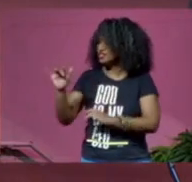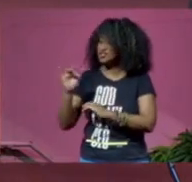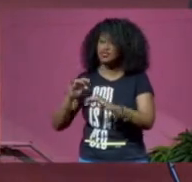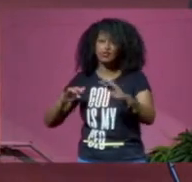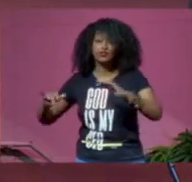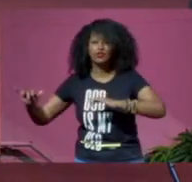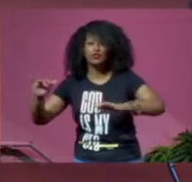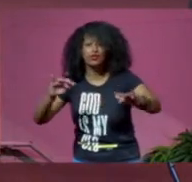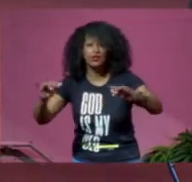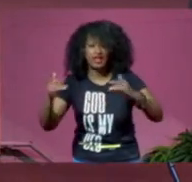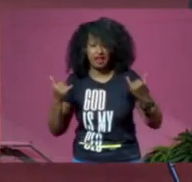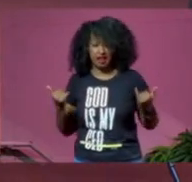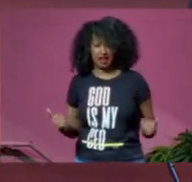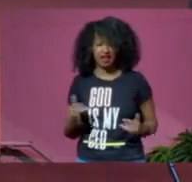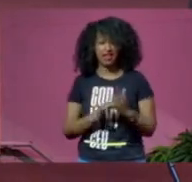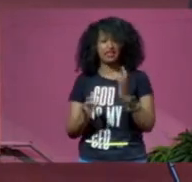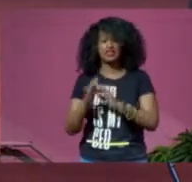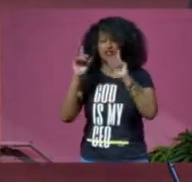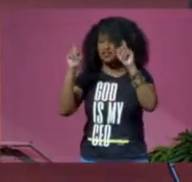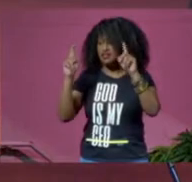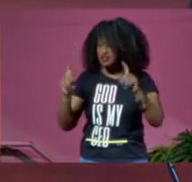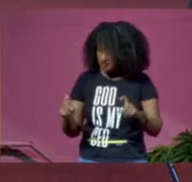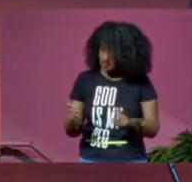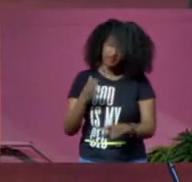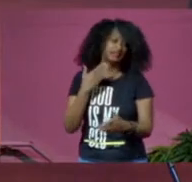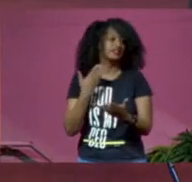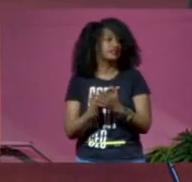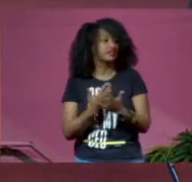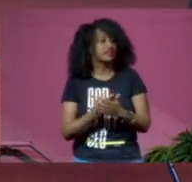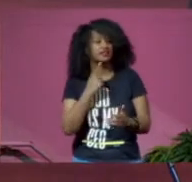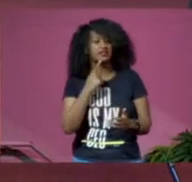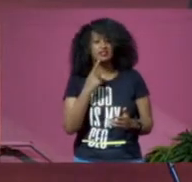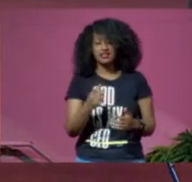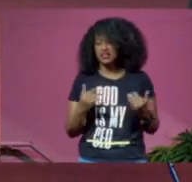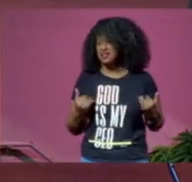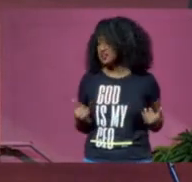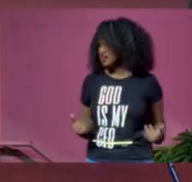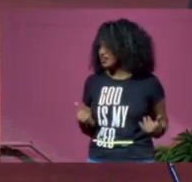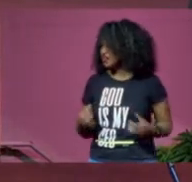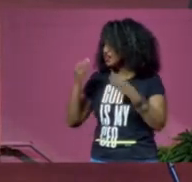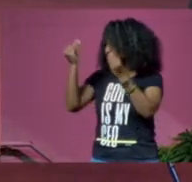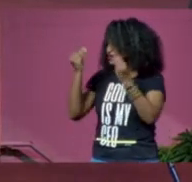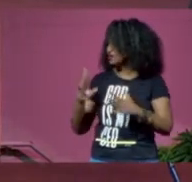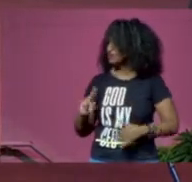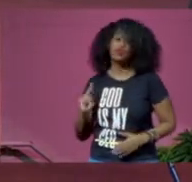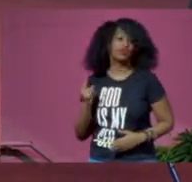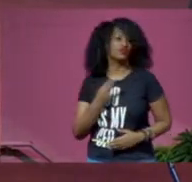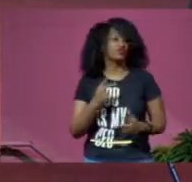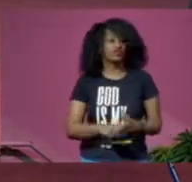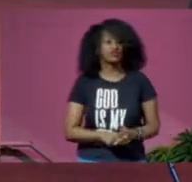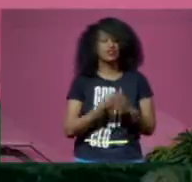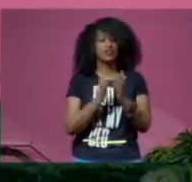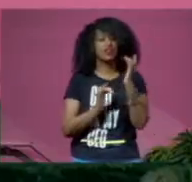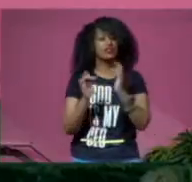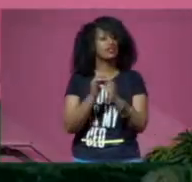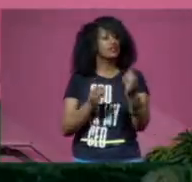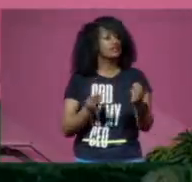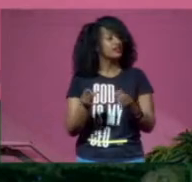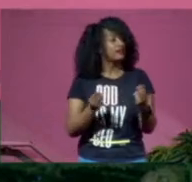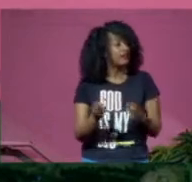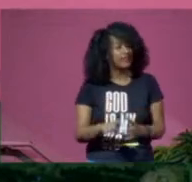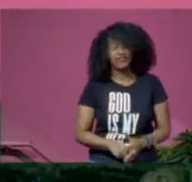was tested. Yeah. And it's fair to say that Mark drops us down in what is the infancy of Jesus's ministry, what is the